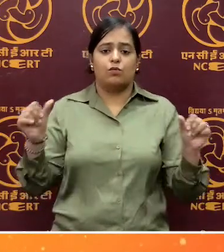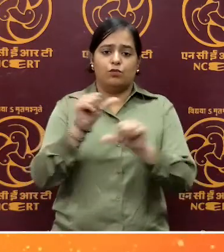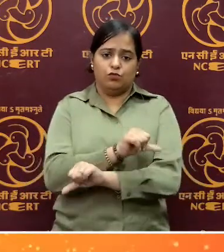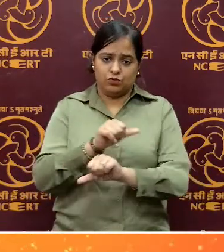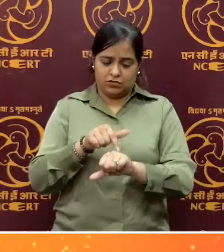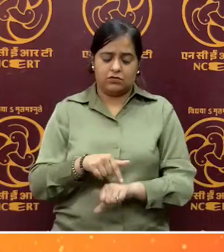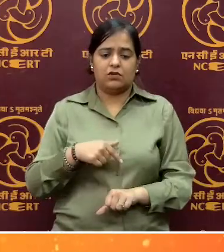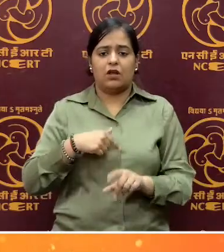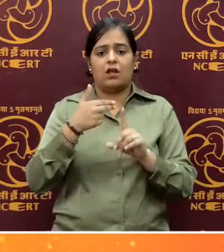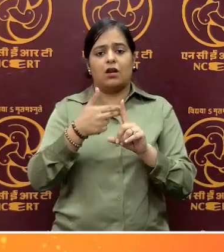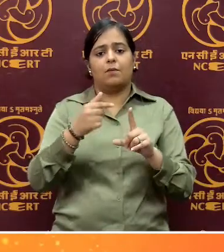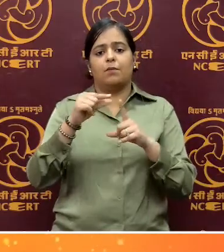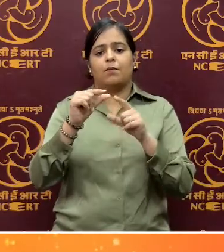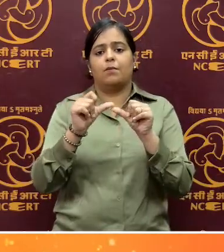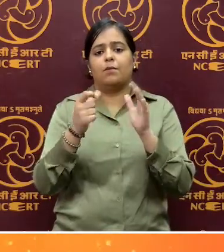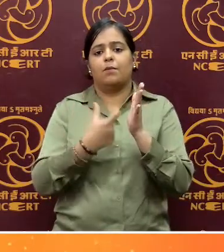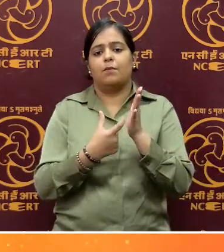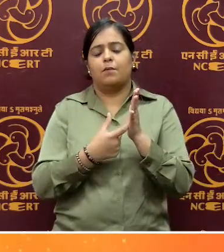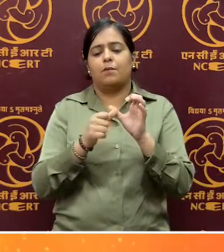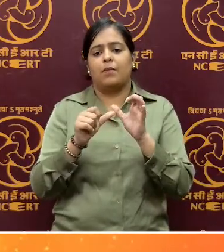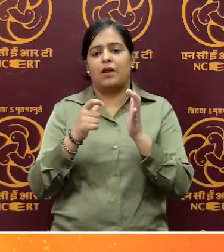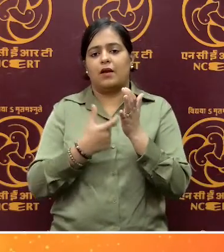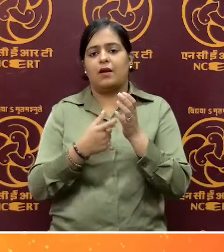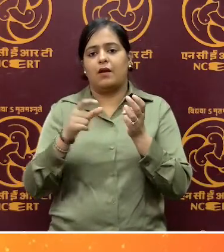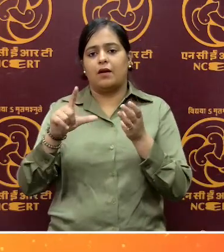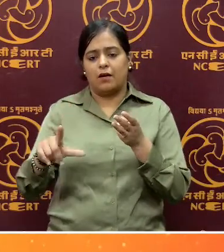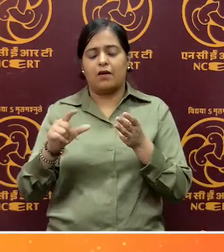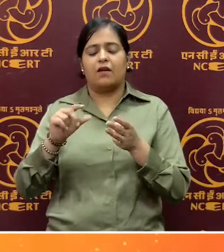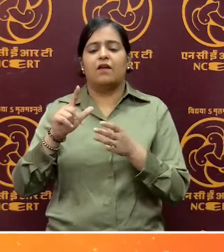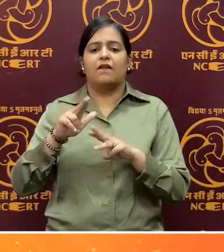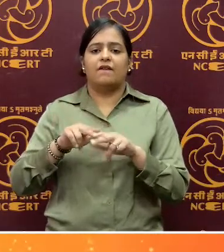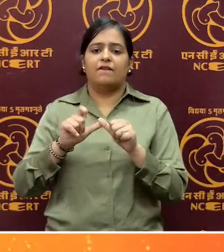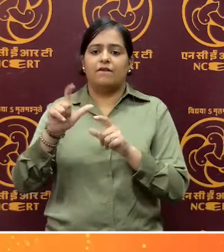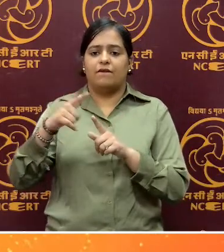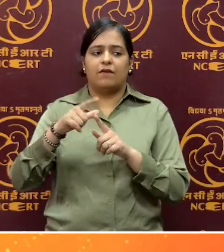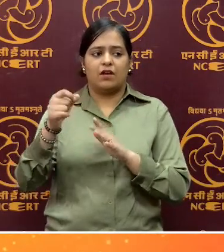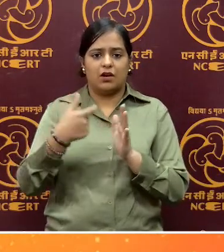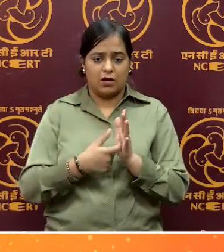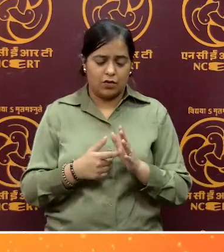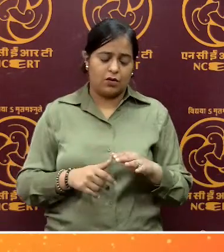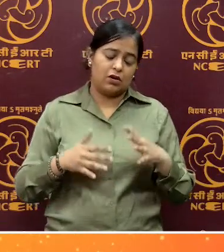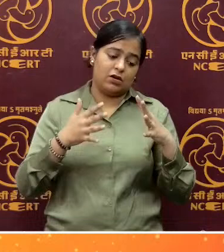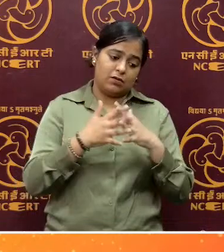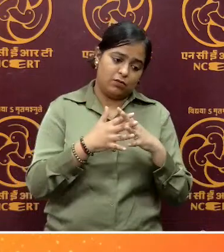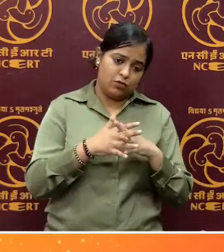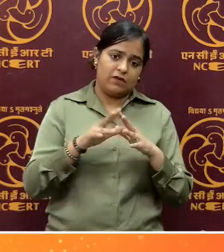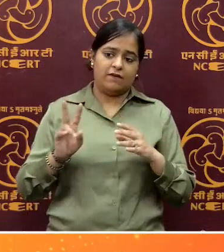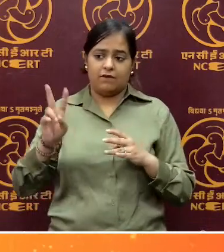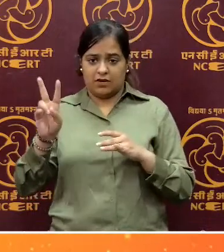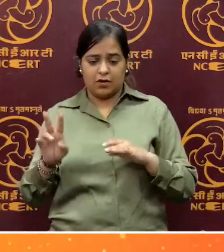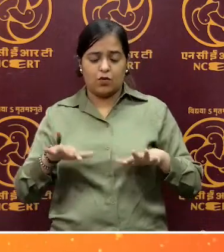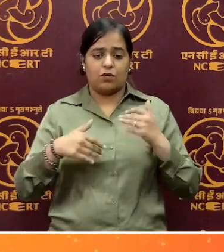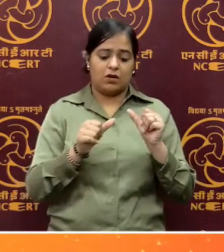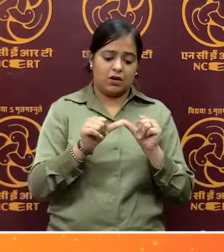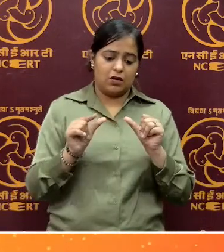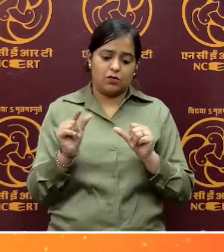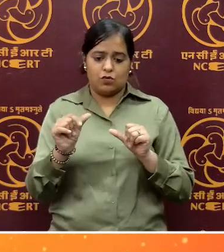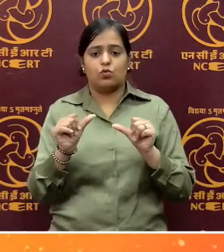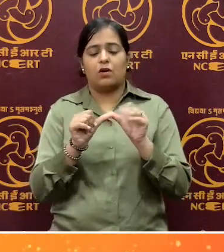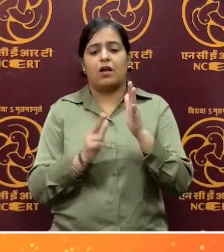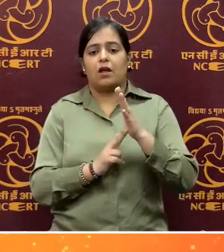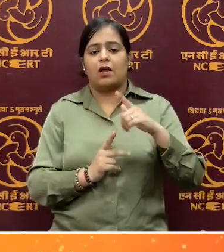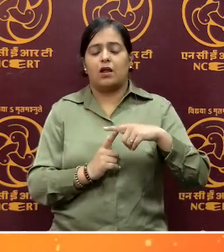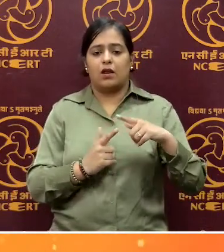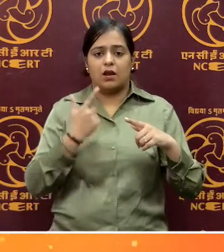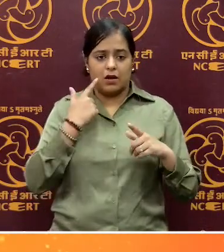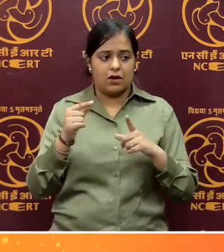they are known as parallel vectors, which is known as like vectors. W and V A and U, they are anti-parallel, so they are known